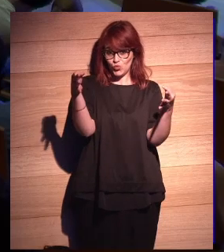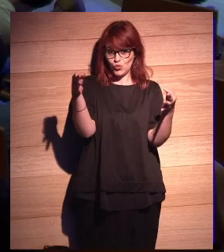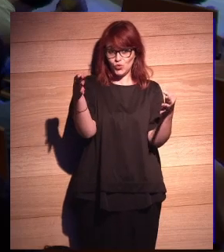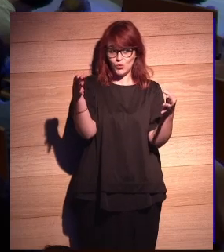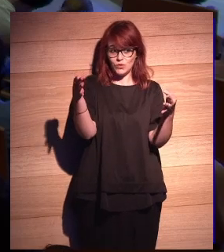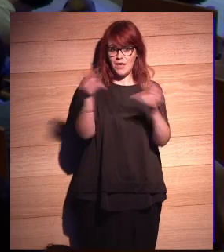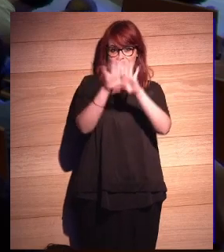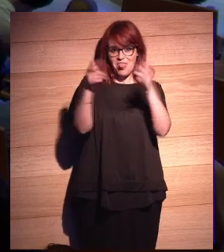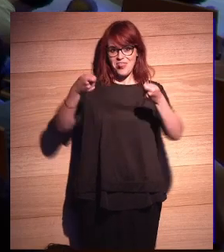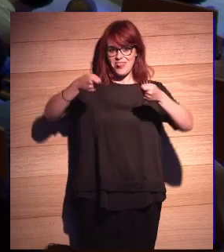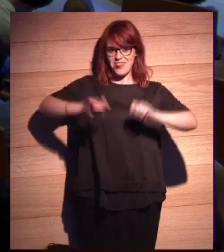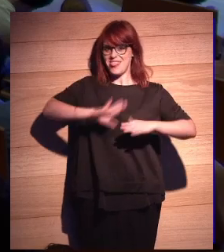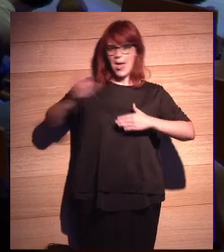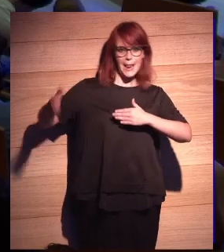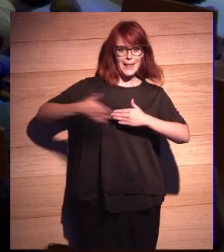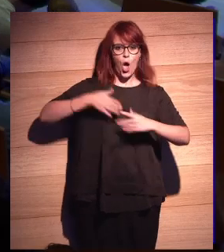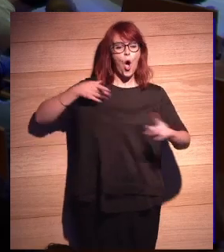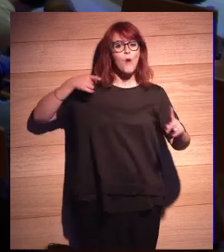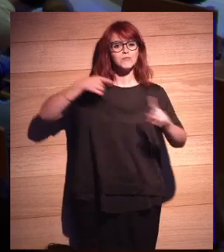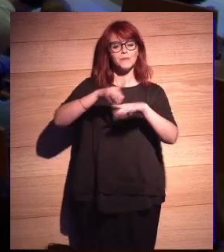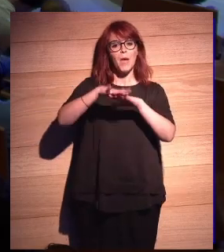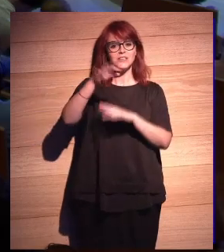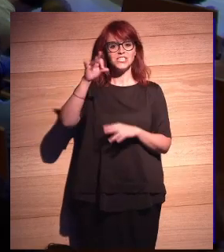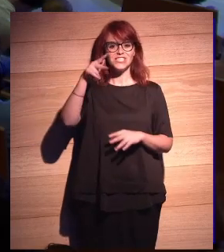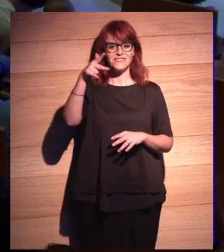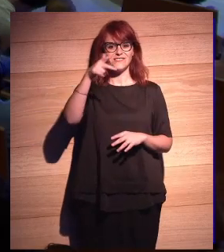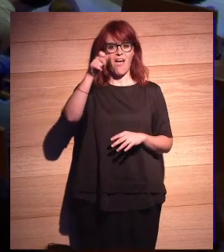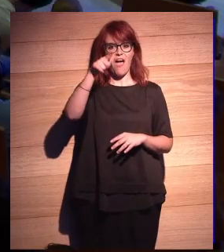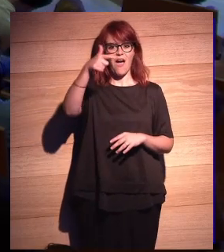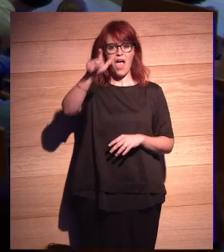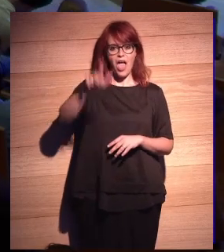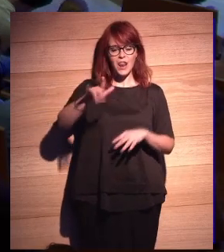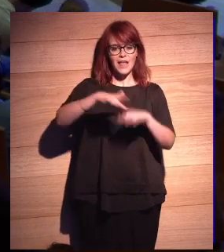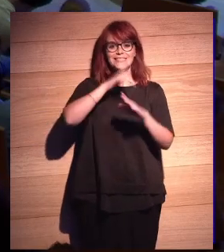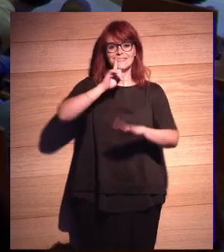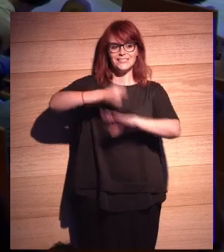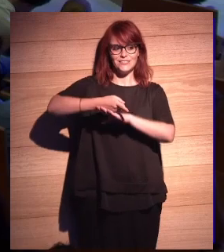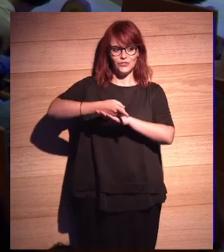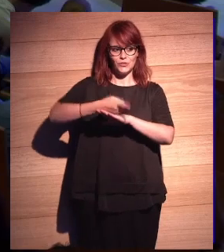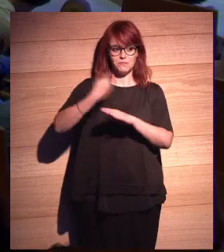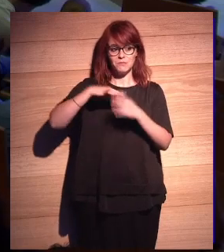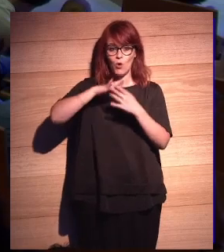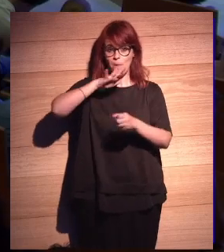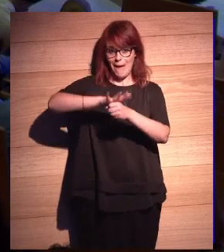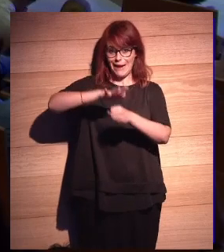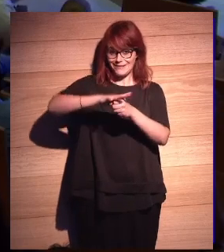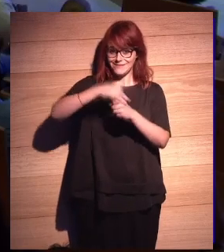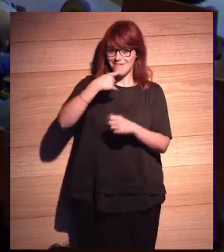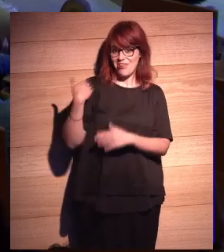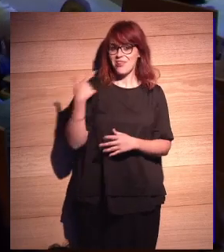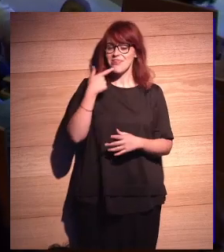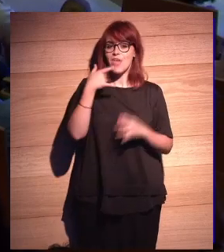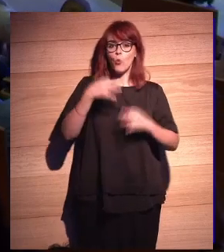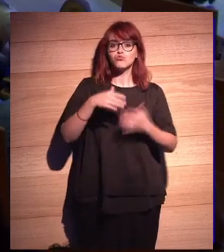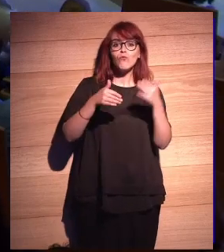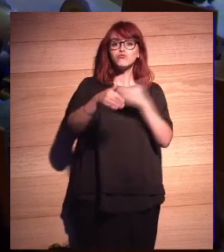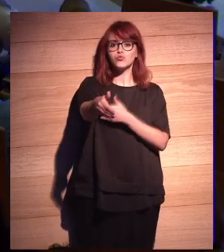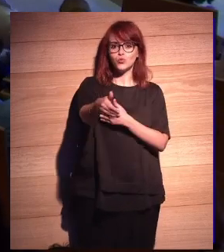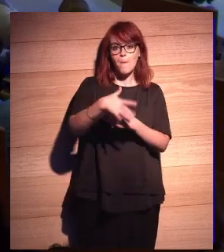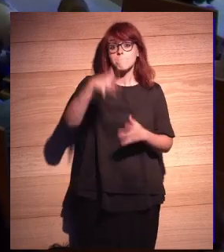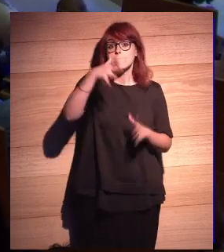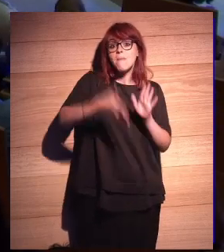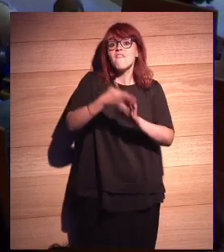So that's a wonderful closing. To give the floor to Chagall, the British Council Director, on Tuesday,